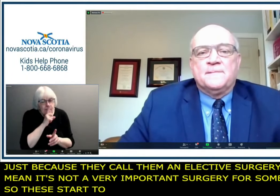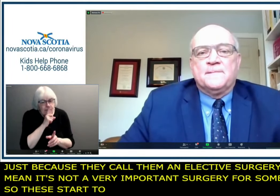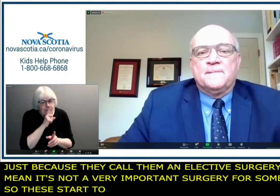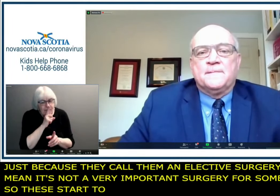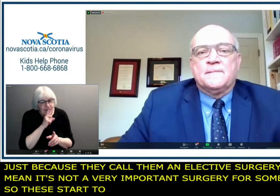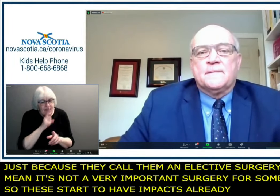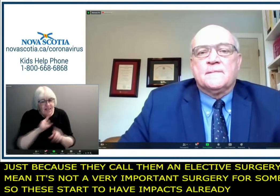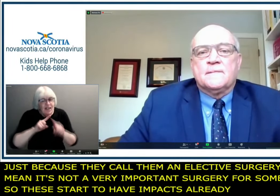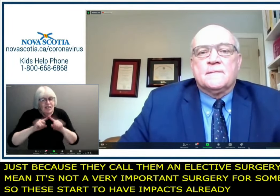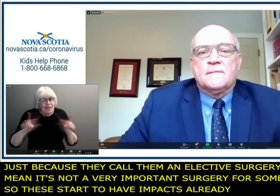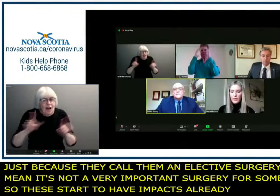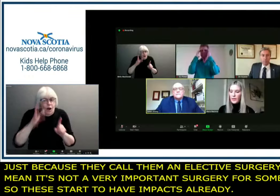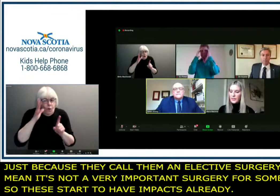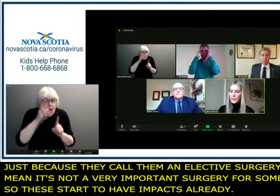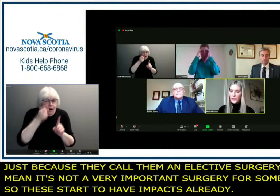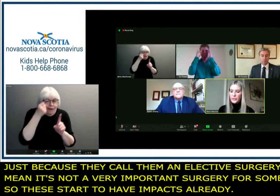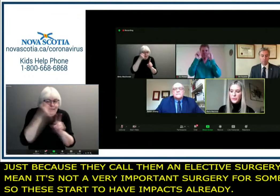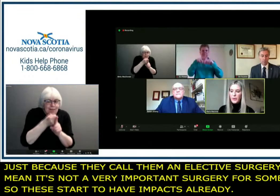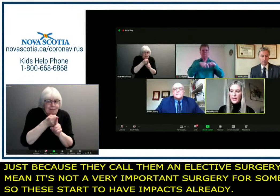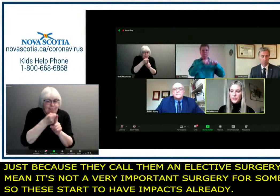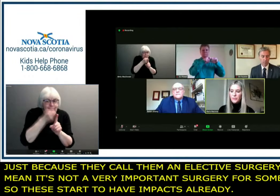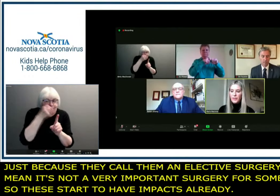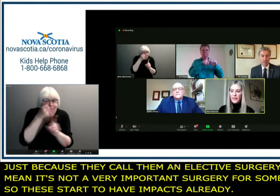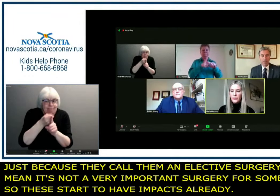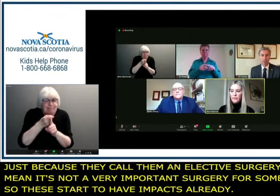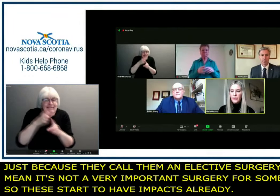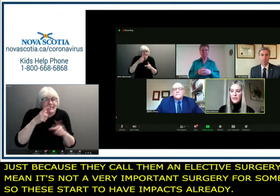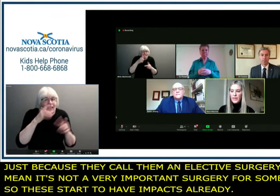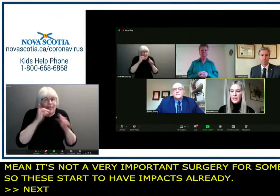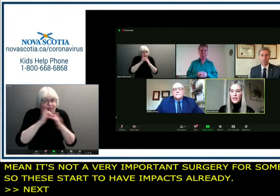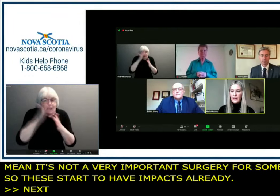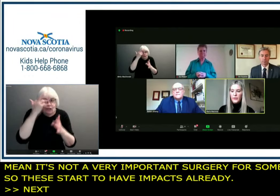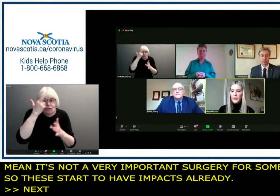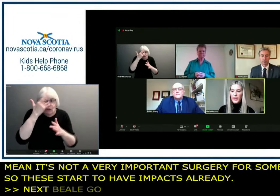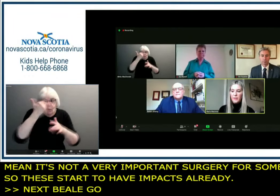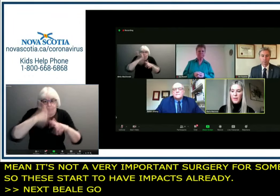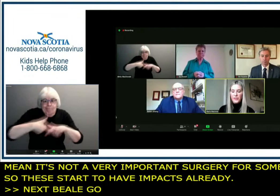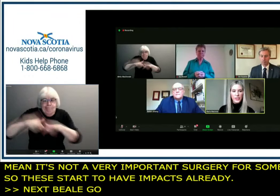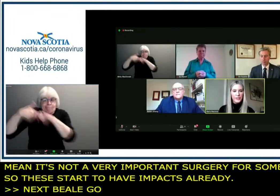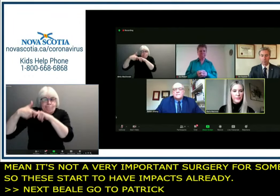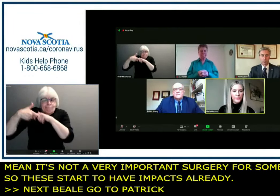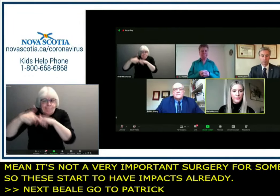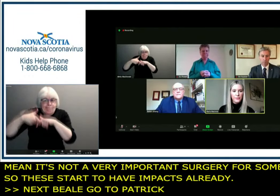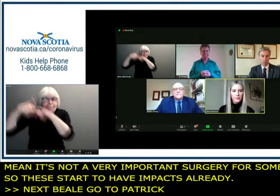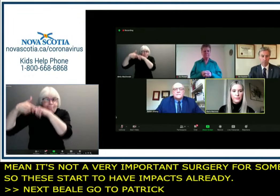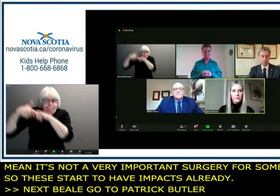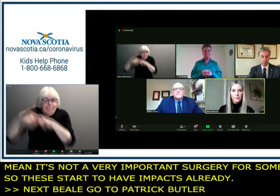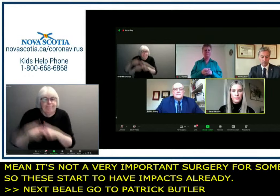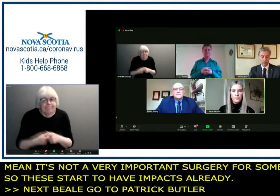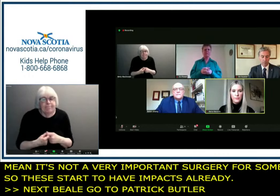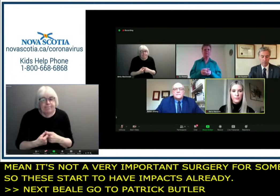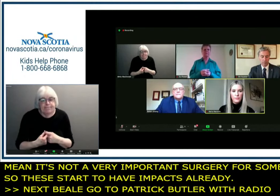already. Next, we'll go to Patrick Butler with Radio Canada. Go ahead, Patrick.